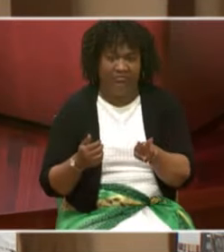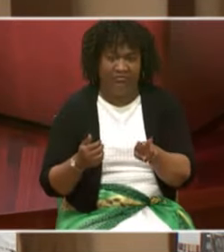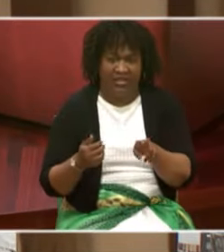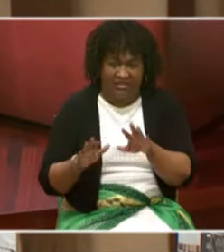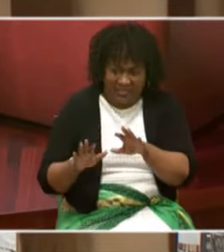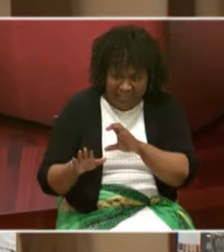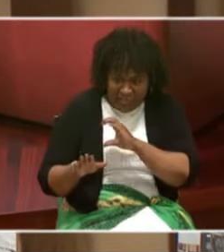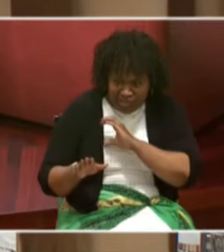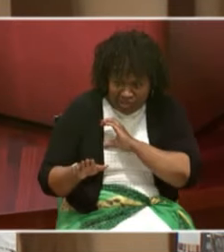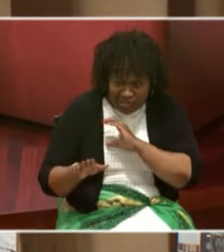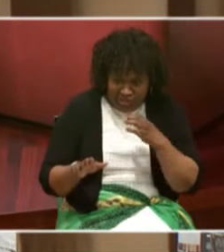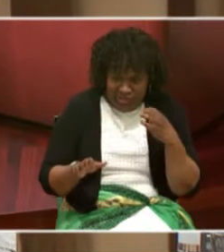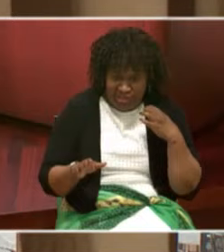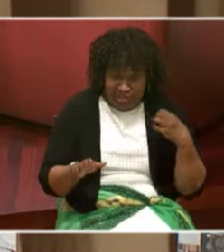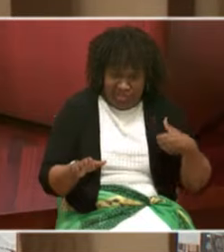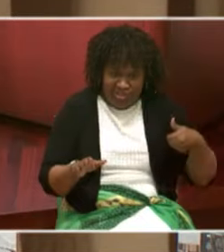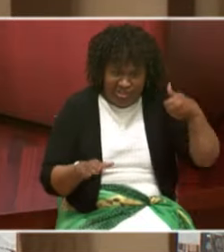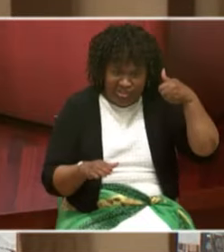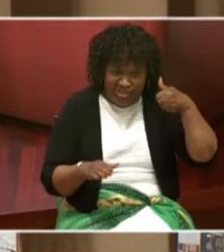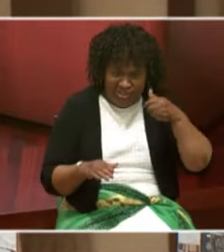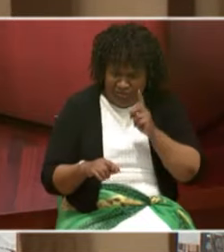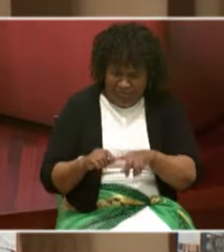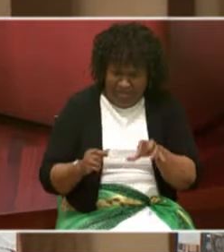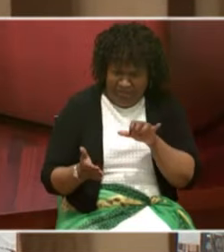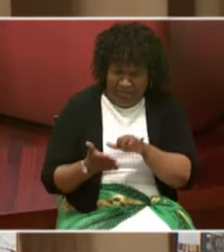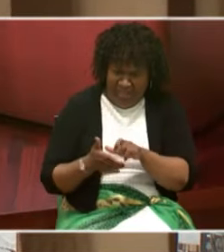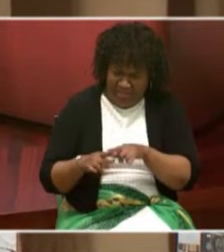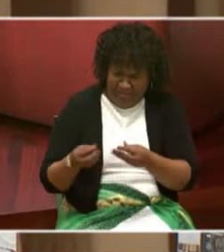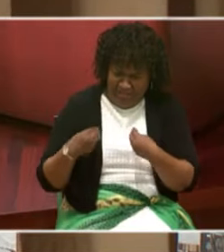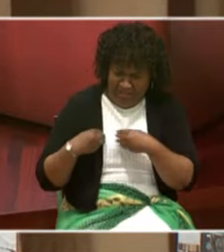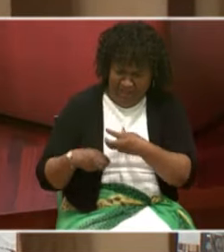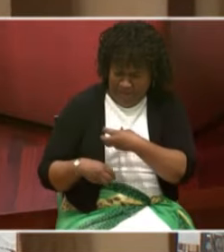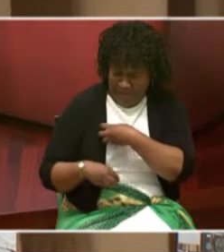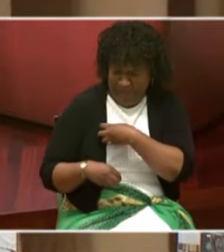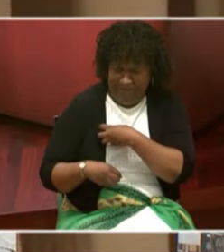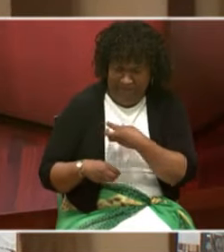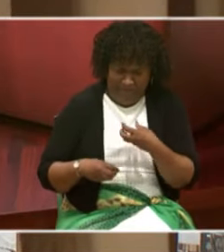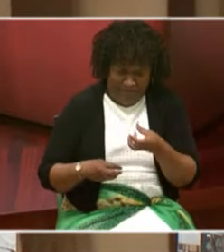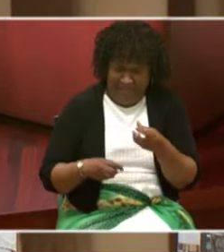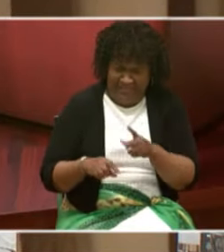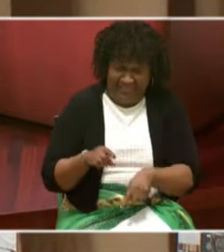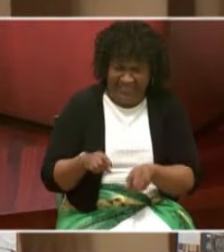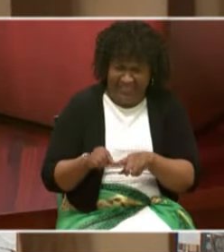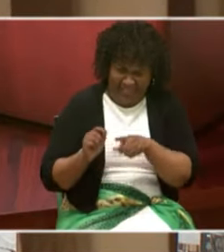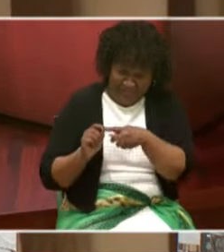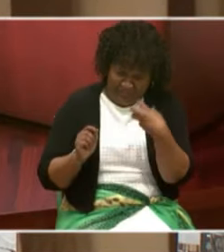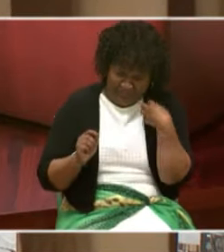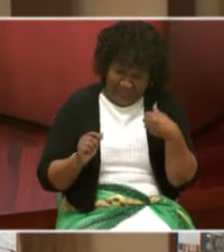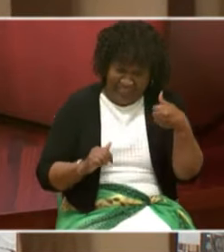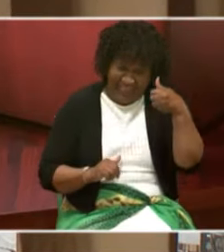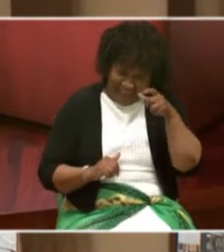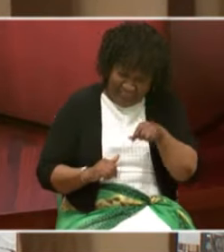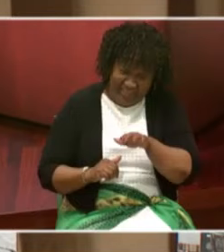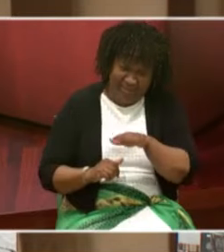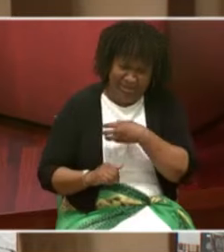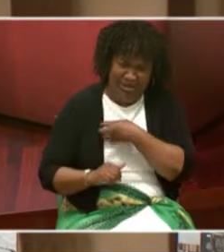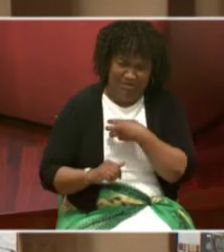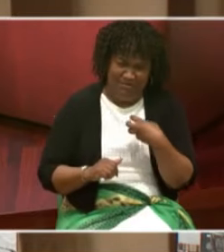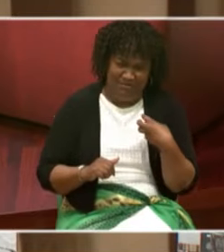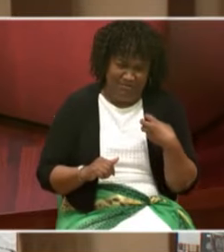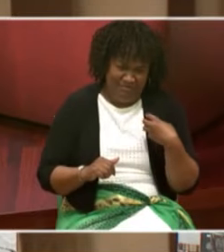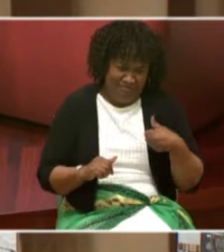to continue the work that you started 50 years ago? And I'll take my answer off the air, Scott. Well, I would love to see the